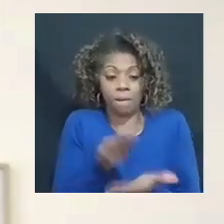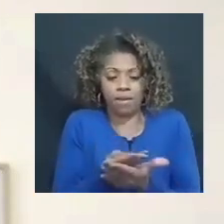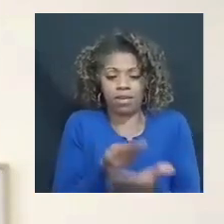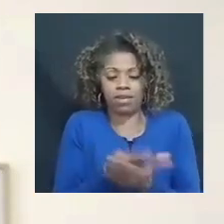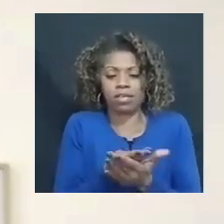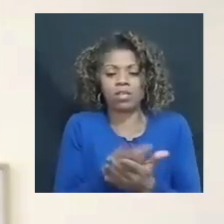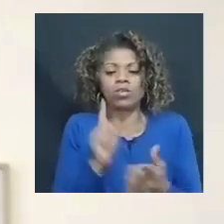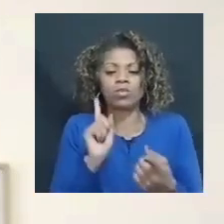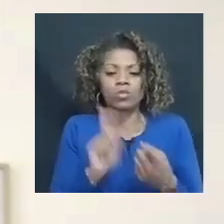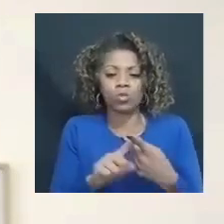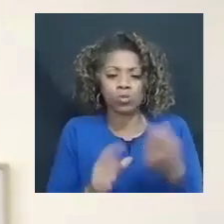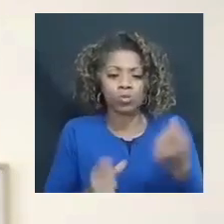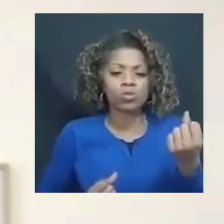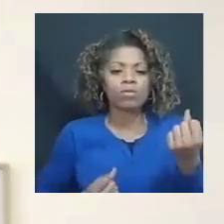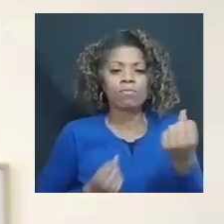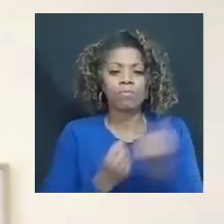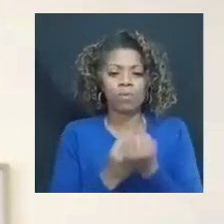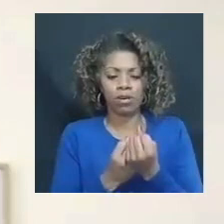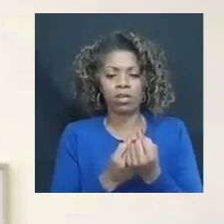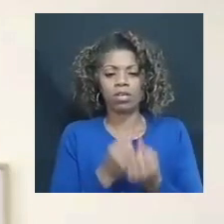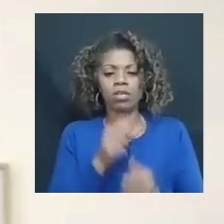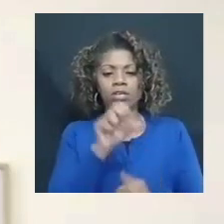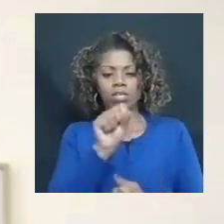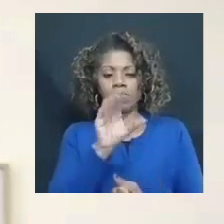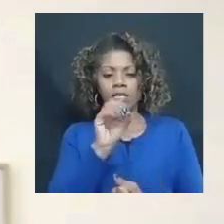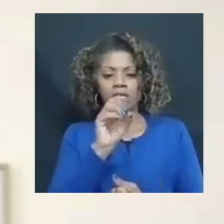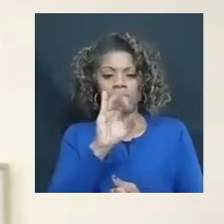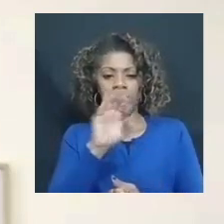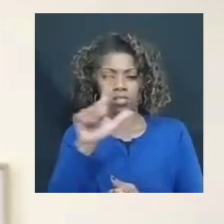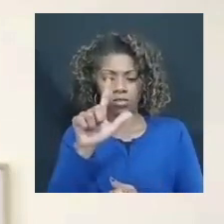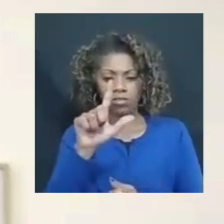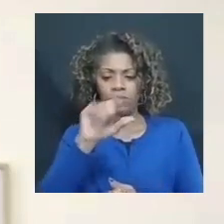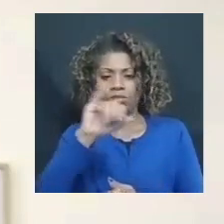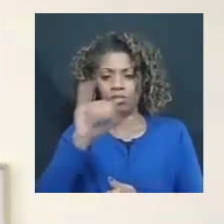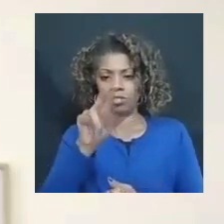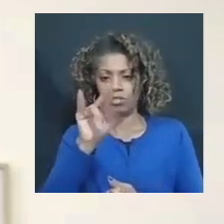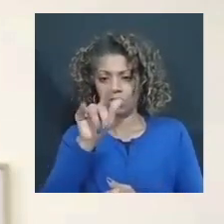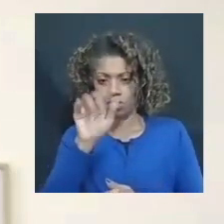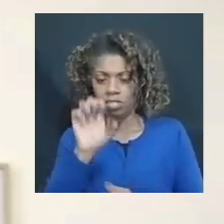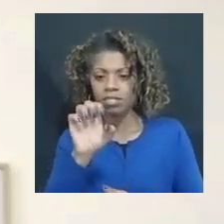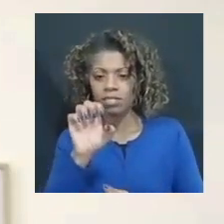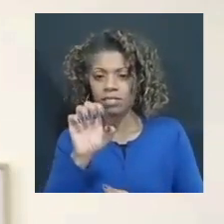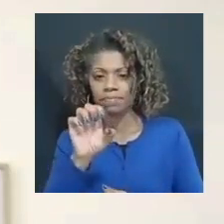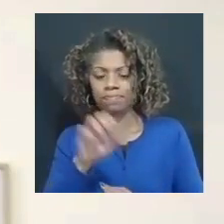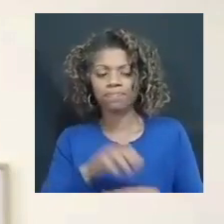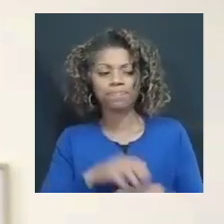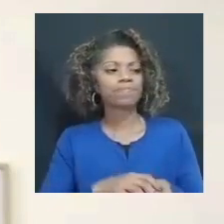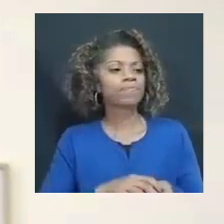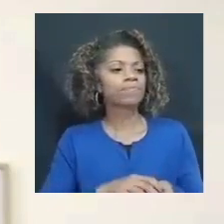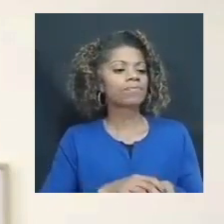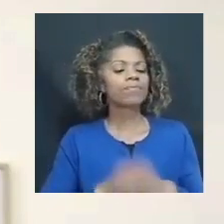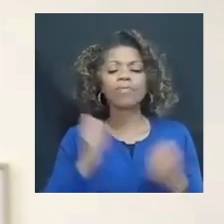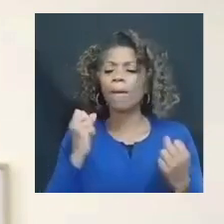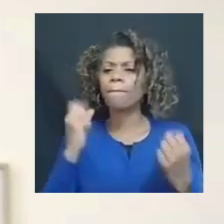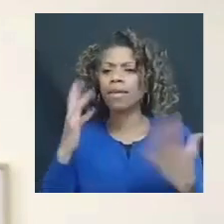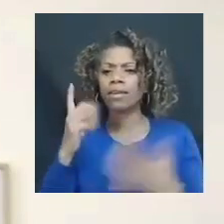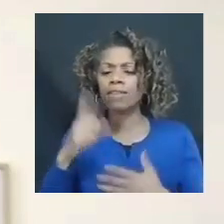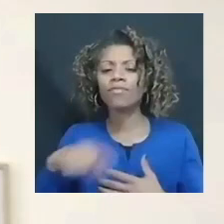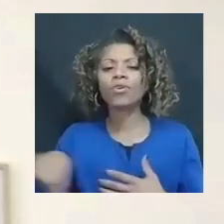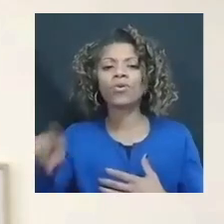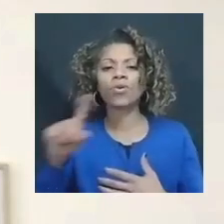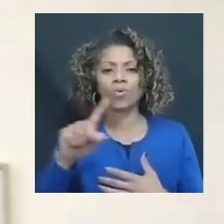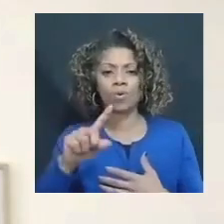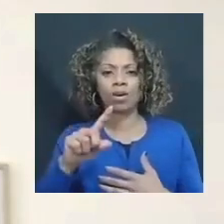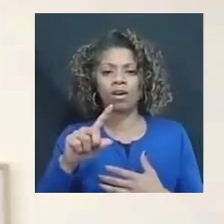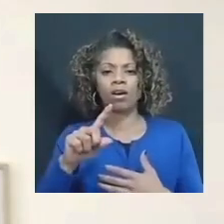and equity, and for small business impacted by these historic events. Many of you are behind the scenes crafting the messages and